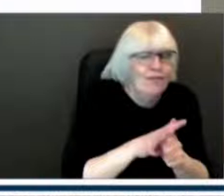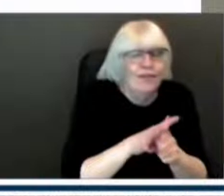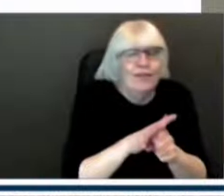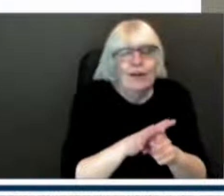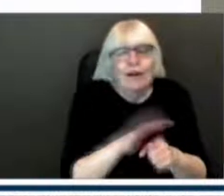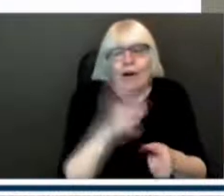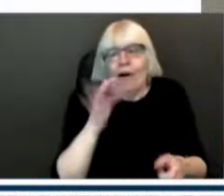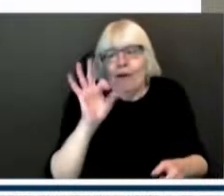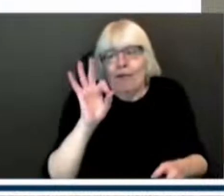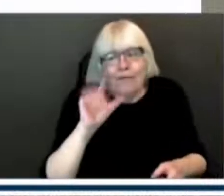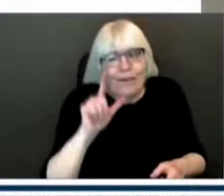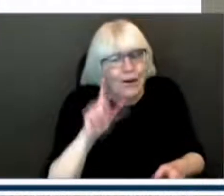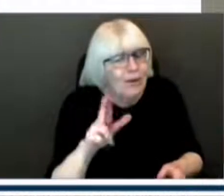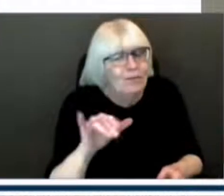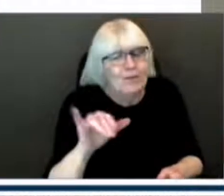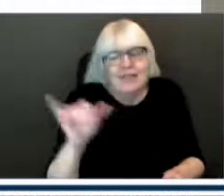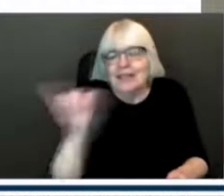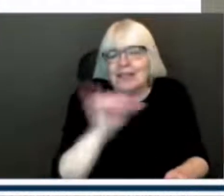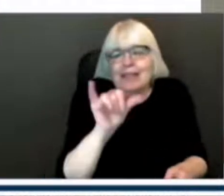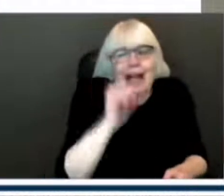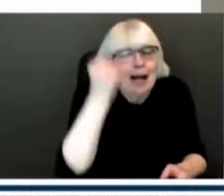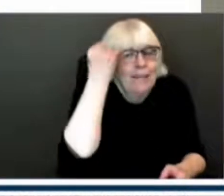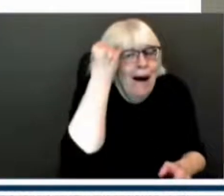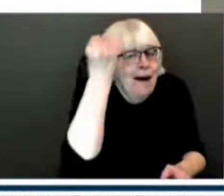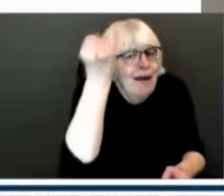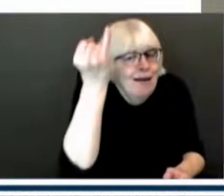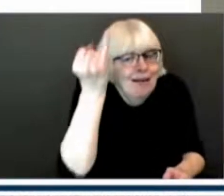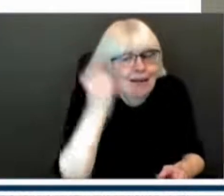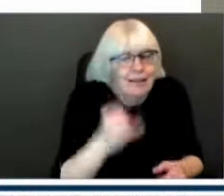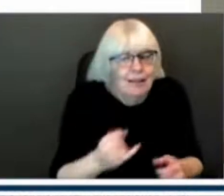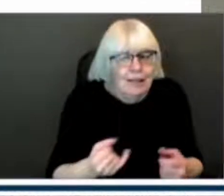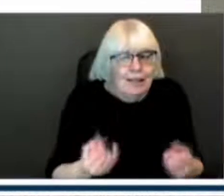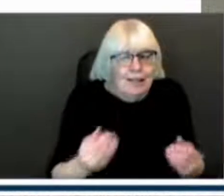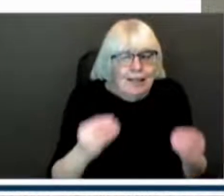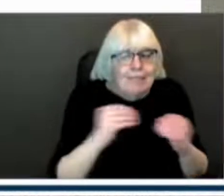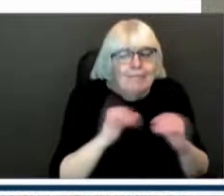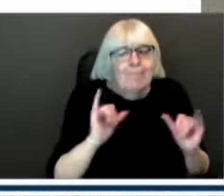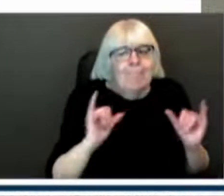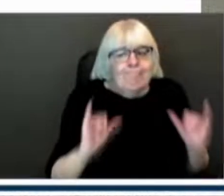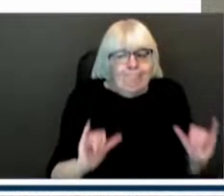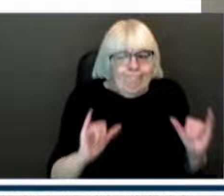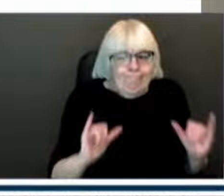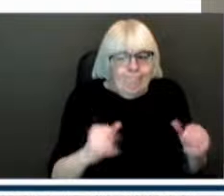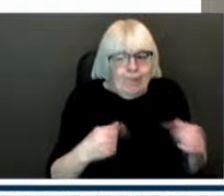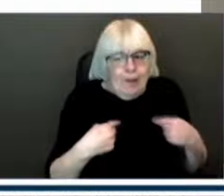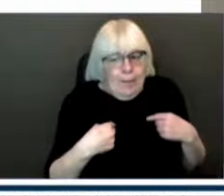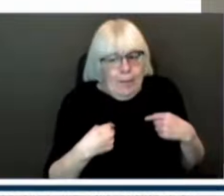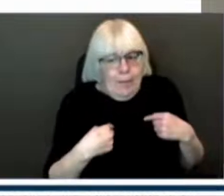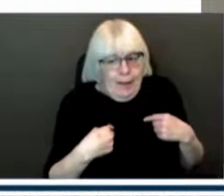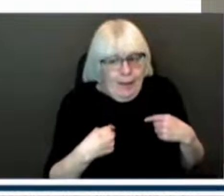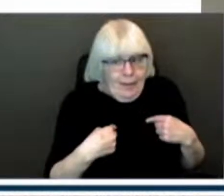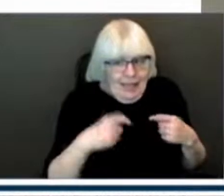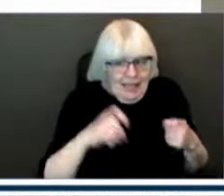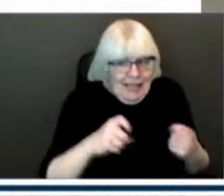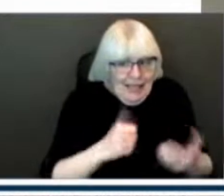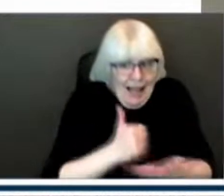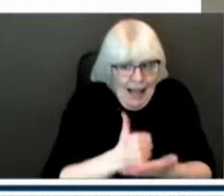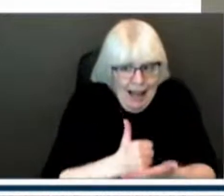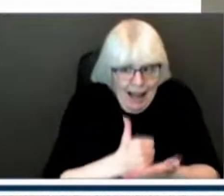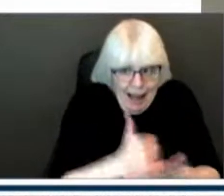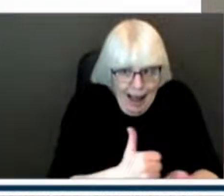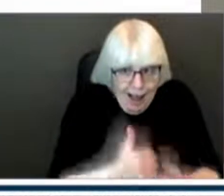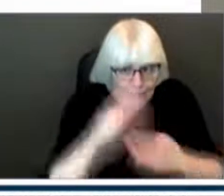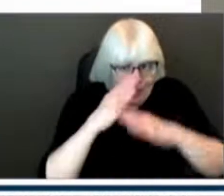from COVID is that we need to be more aware of how all of us can contribute to protecting those who are most vulnerable. And that, to me,